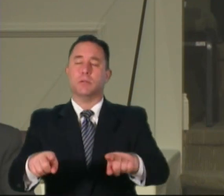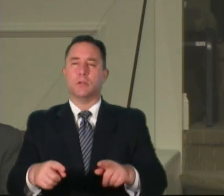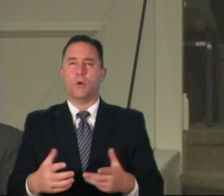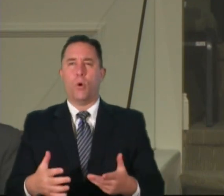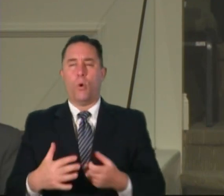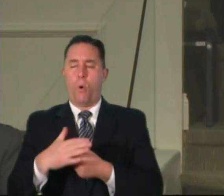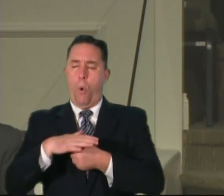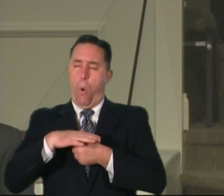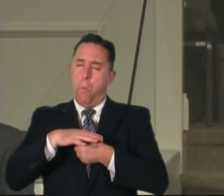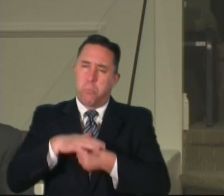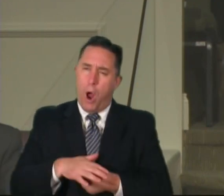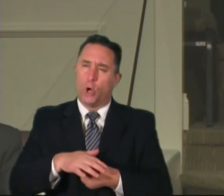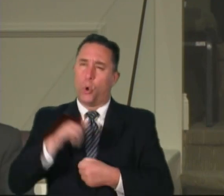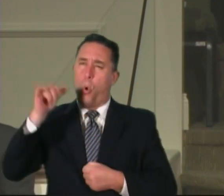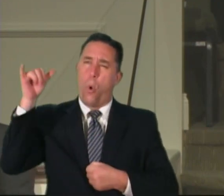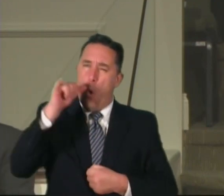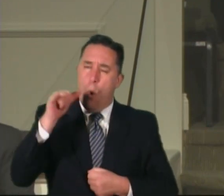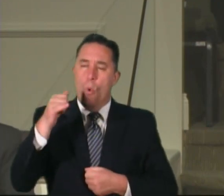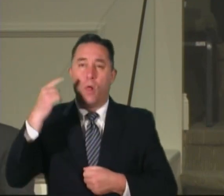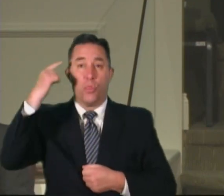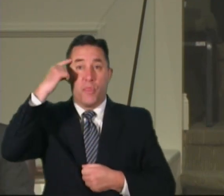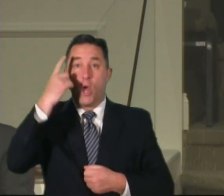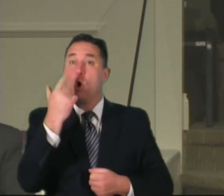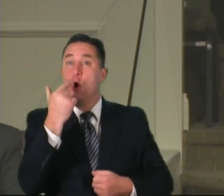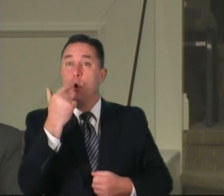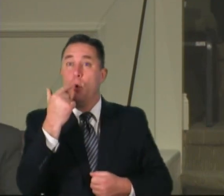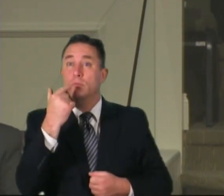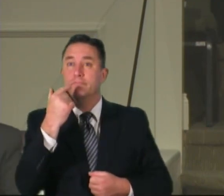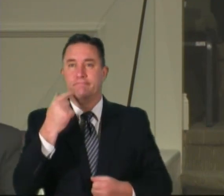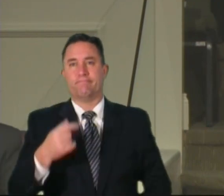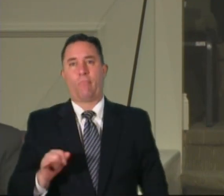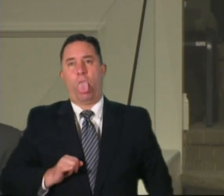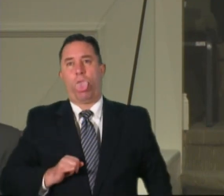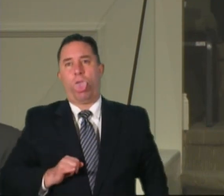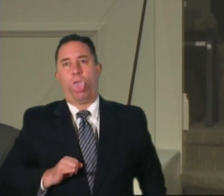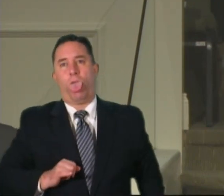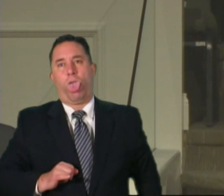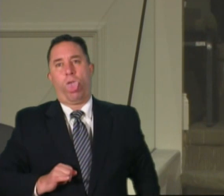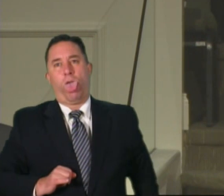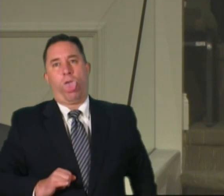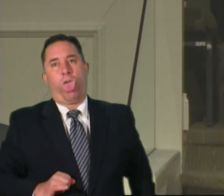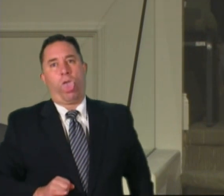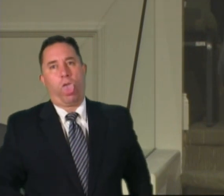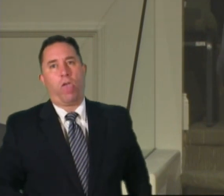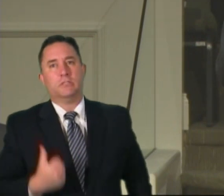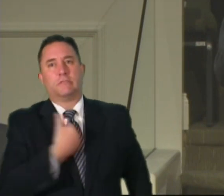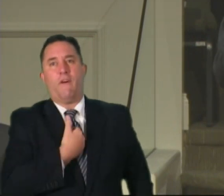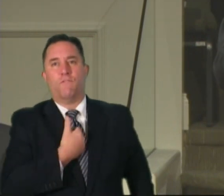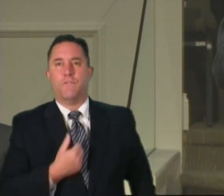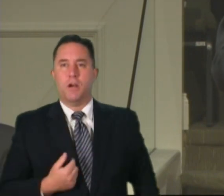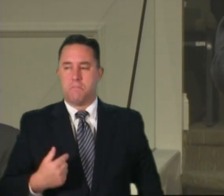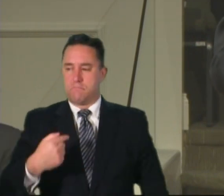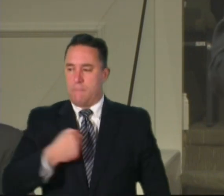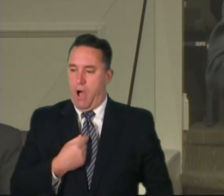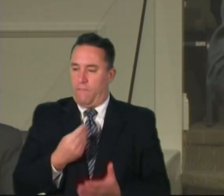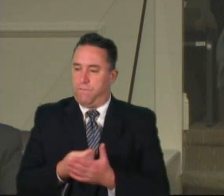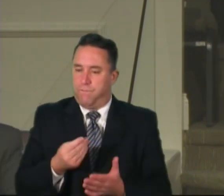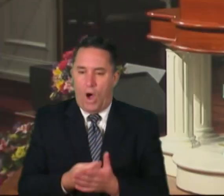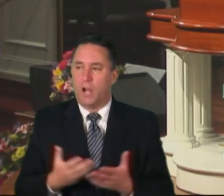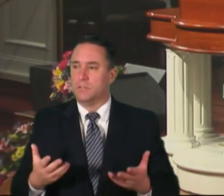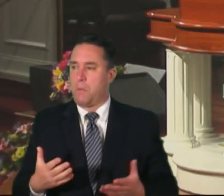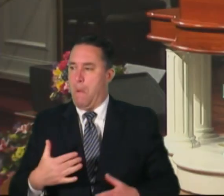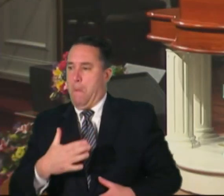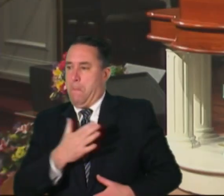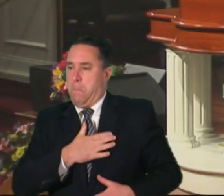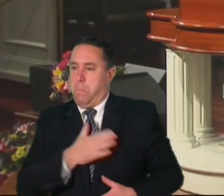really pressured, you know who we think about? Ourselves. How how is this going to affect my finances? How am I